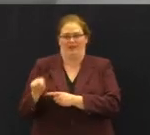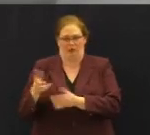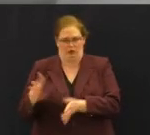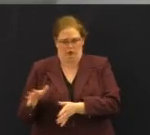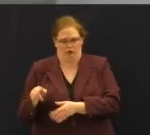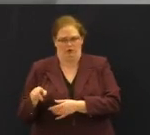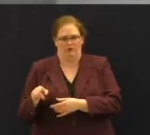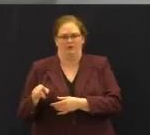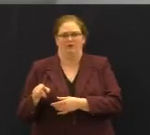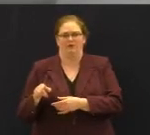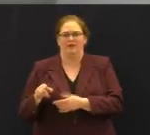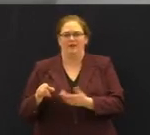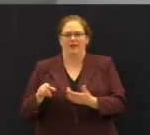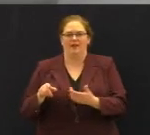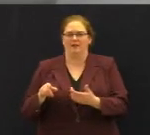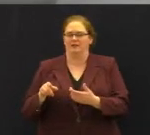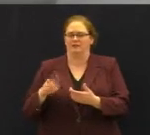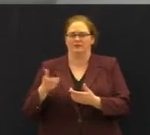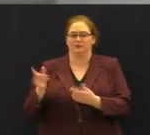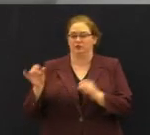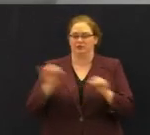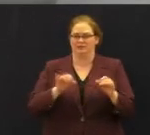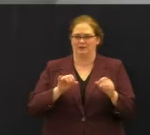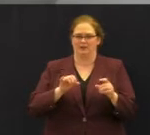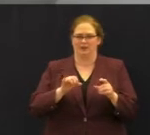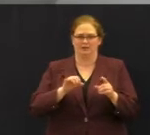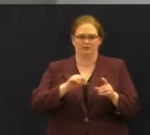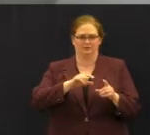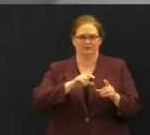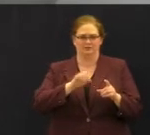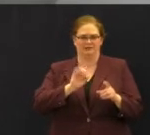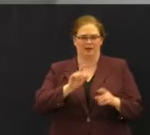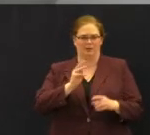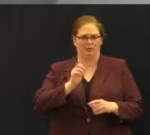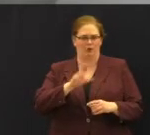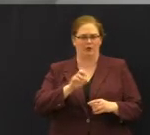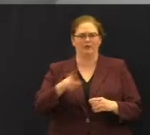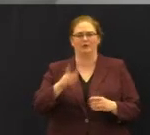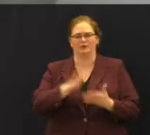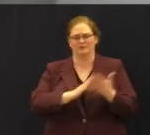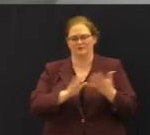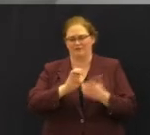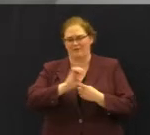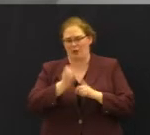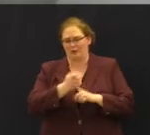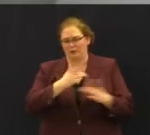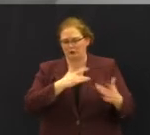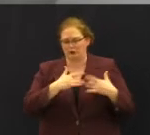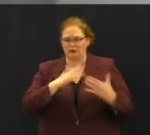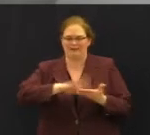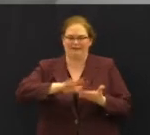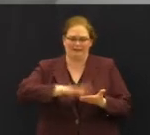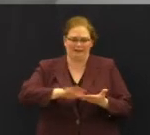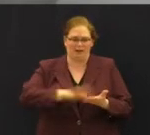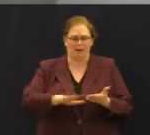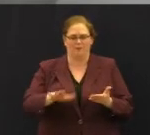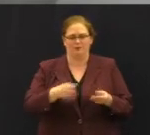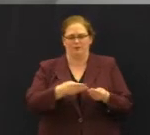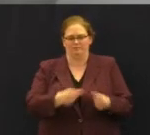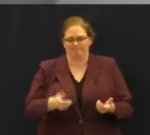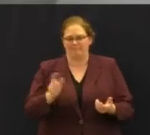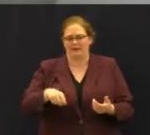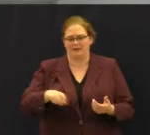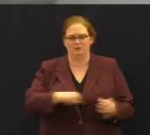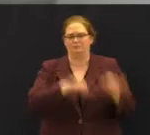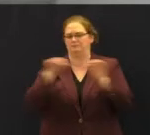And just like the Del Bar property, there's environmental concerns and cleanup and remediation. We had that